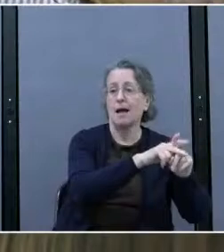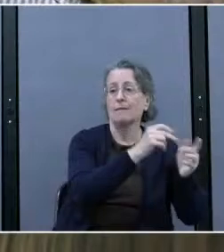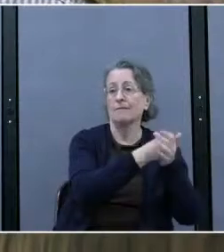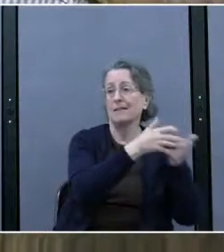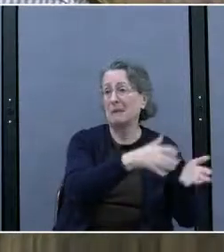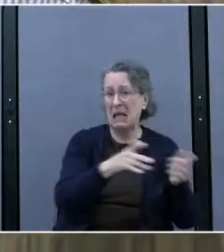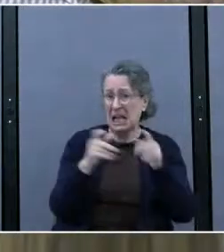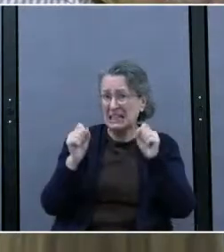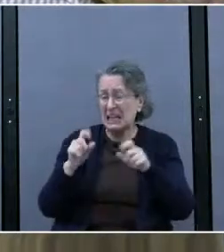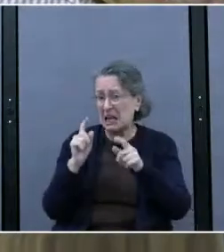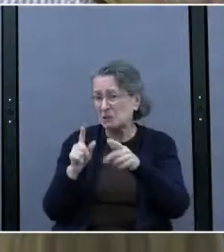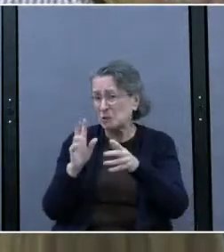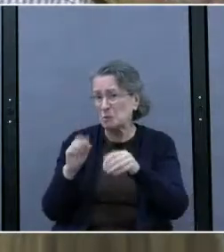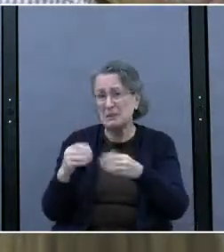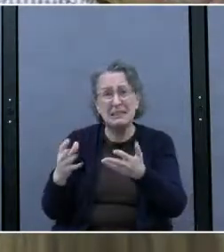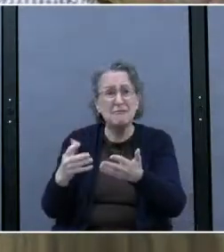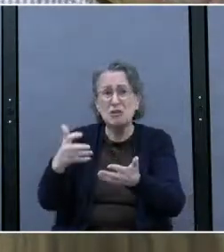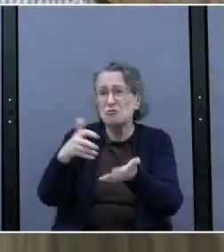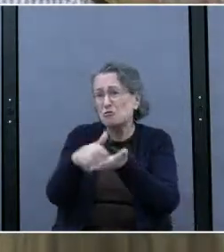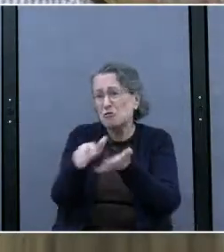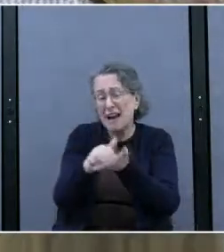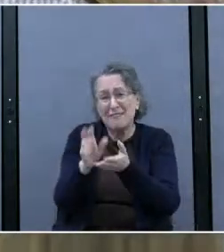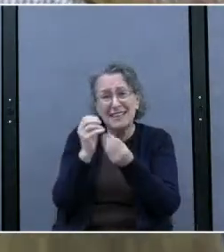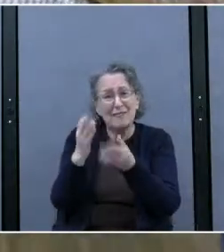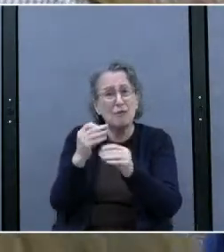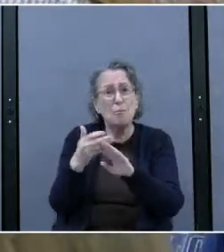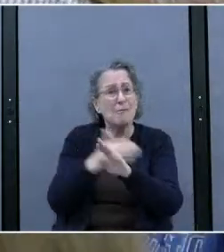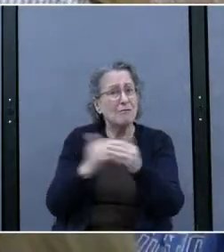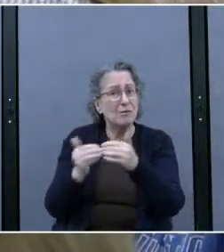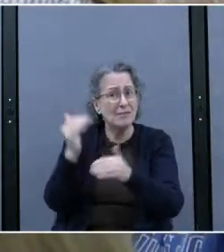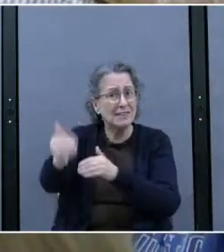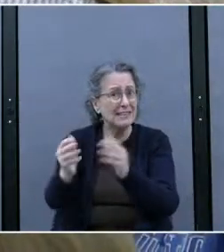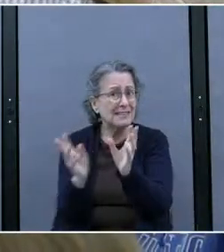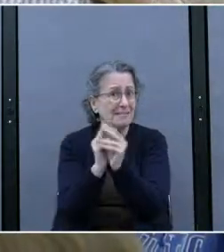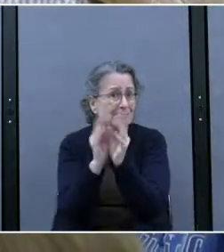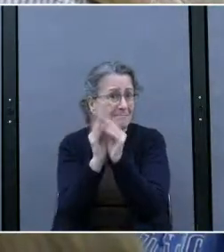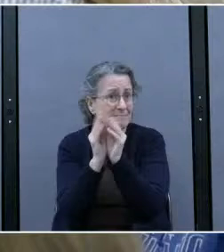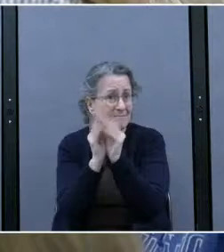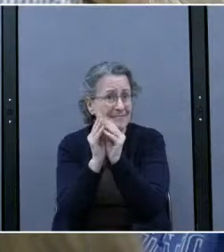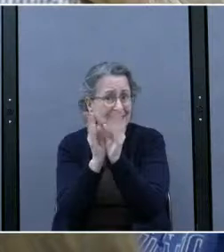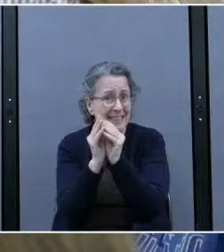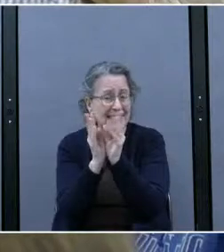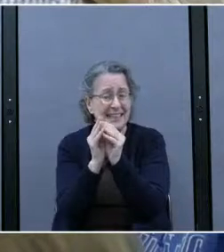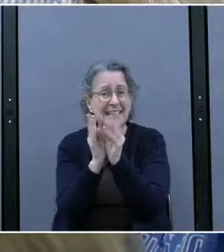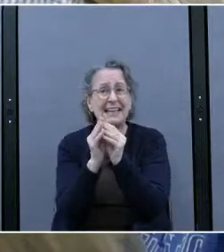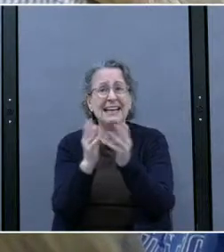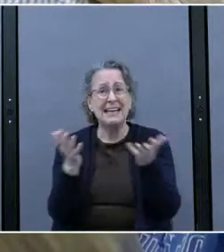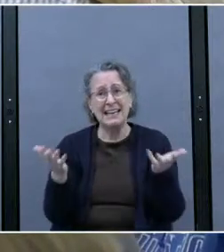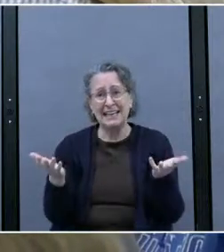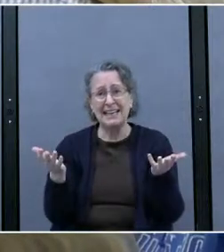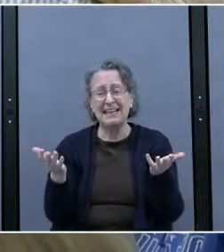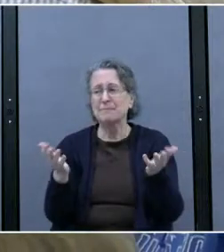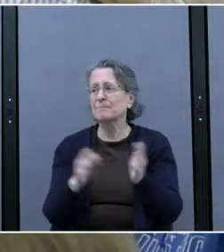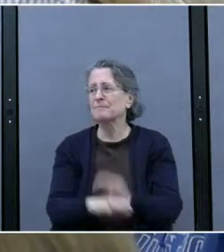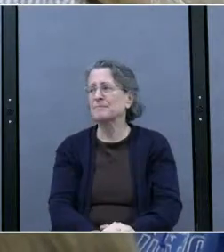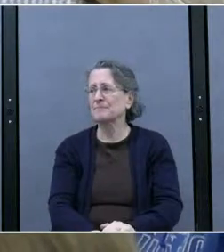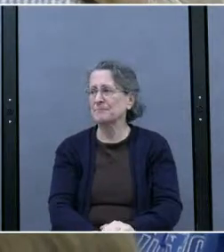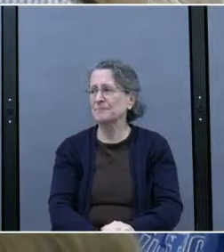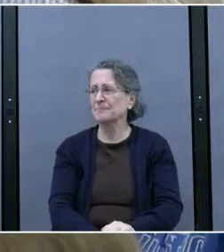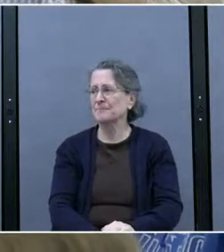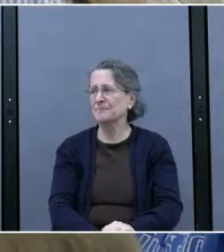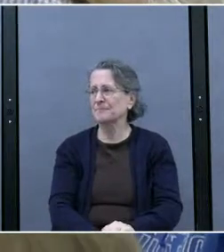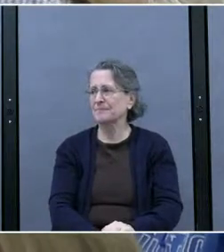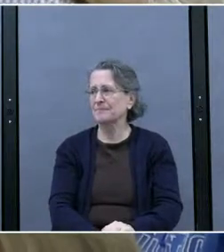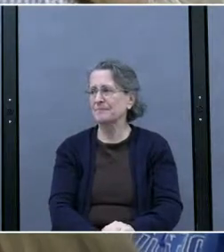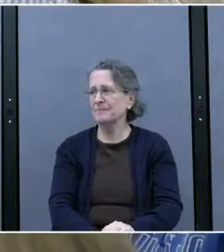information for the last like 5 years before our next meeting, so we can look at how, like, one of the things this